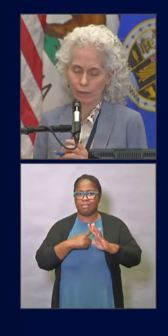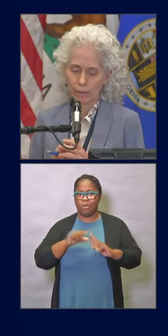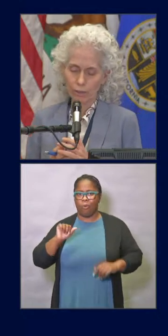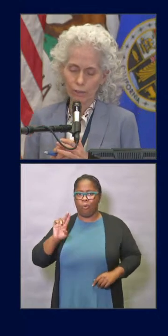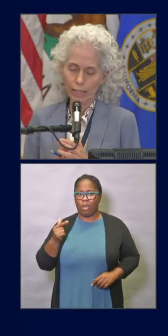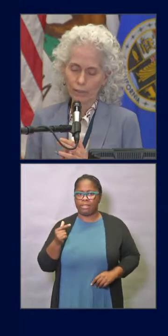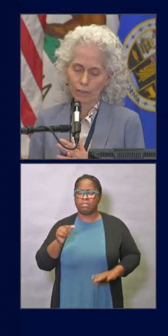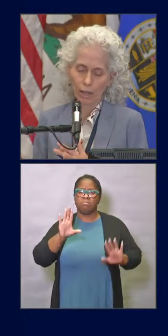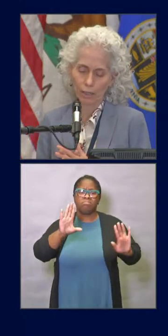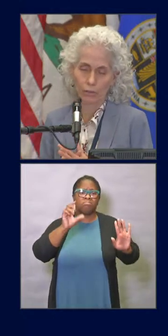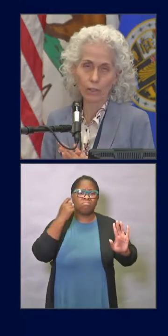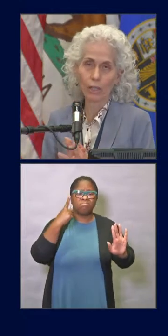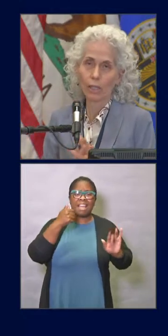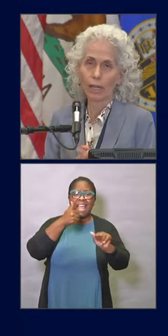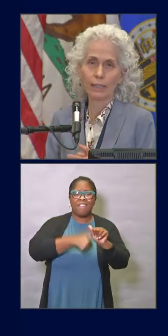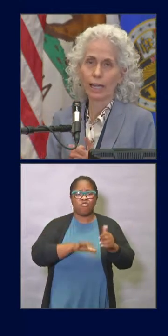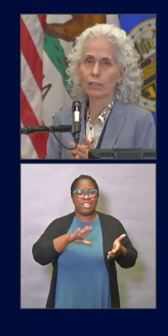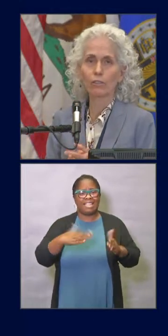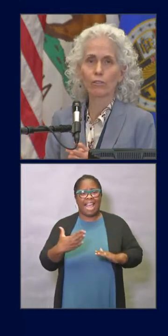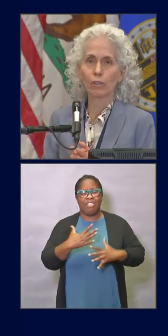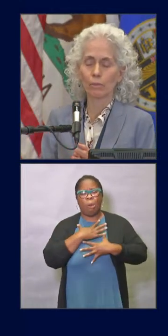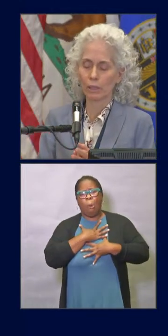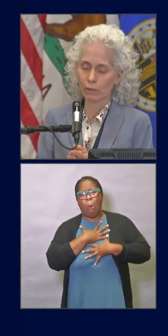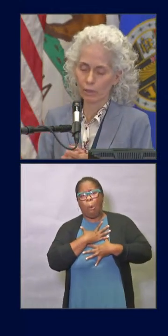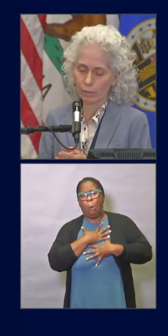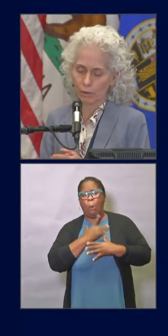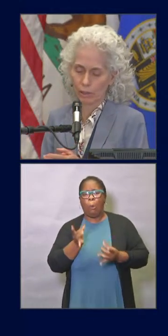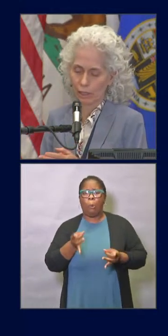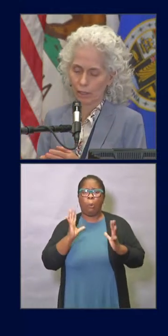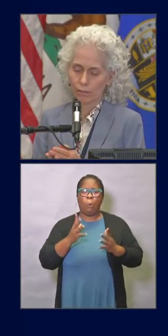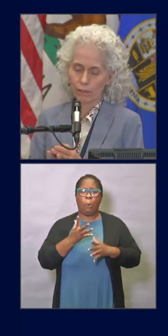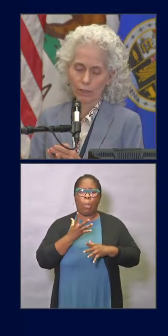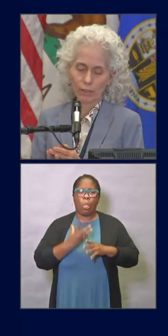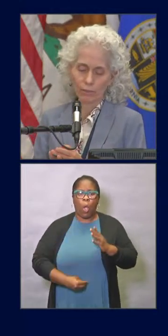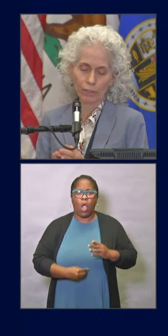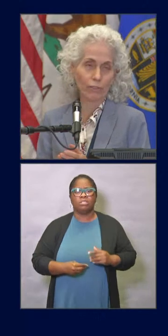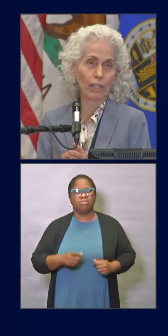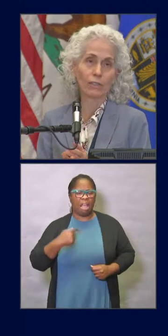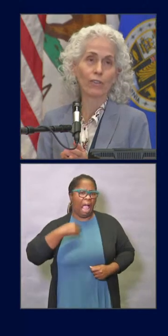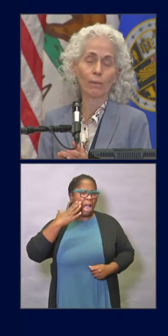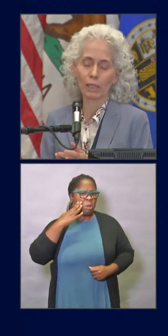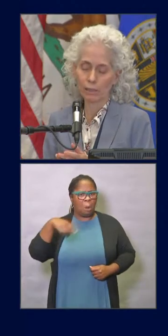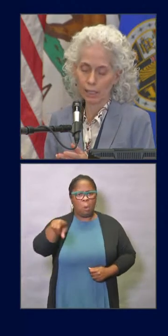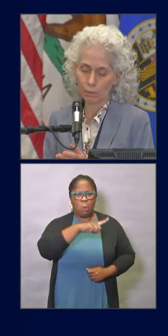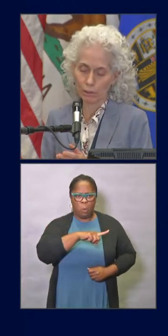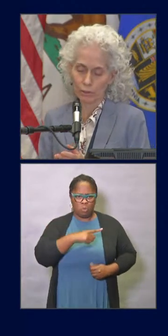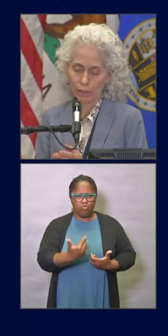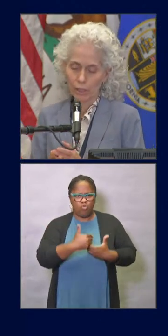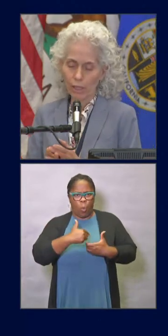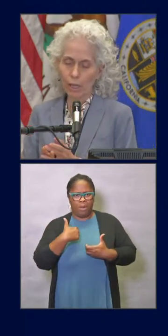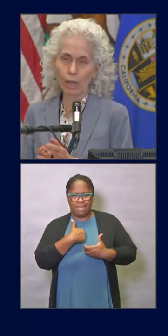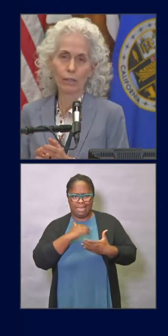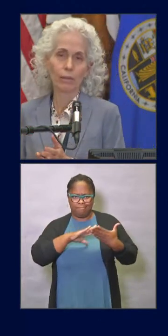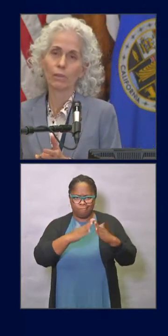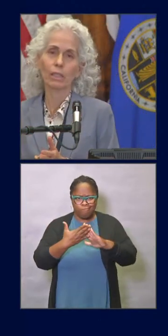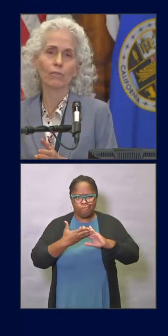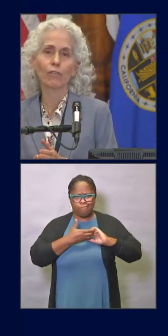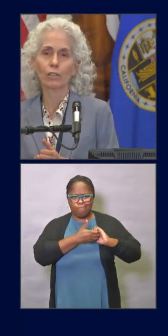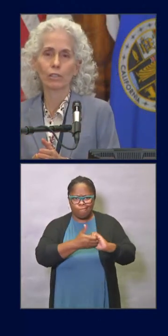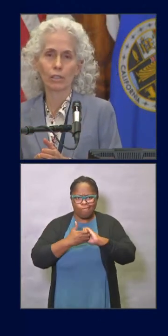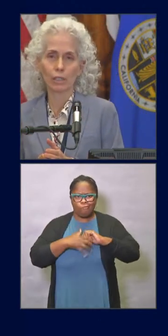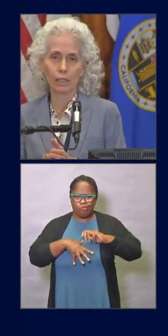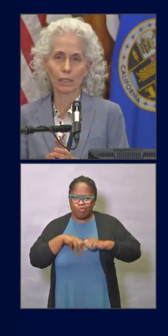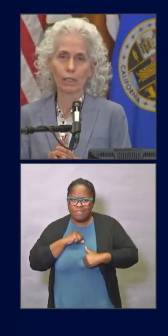single death is a tragic loss, and I know you join me as a community in grieving for the friends, family, and neighbors that